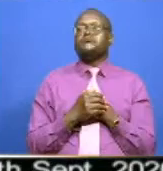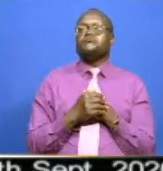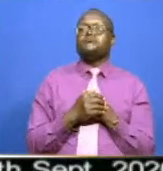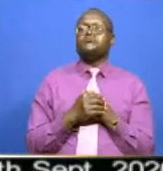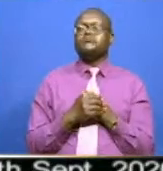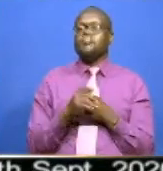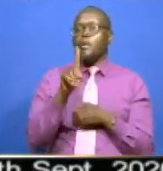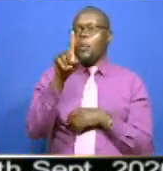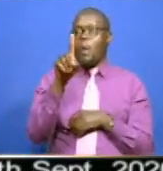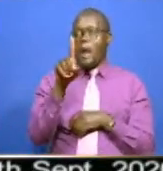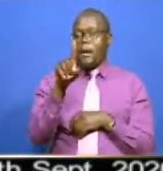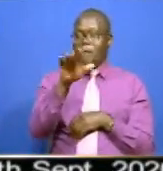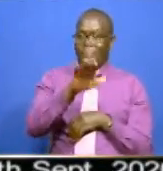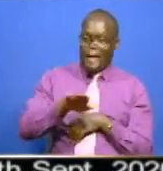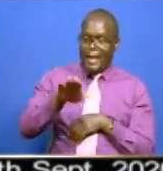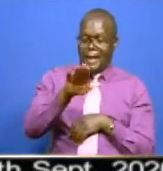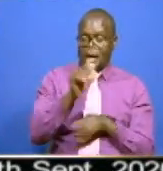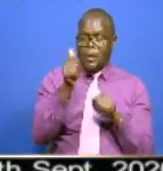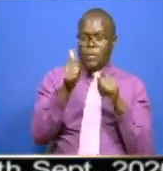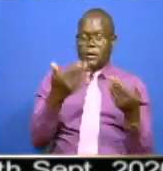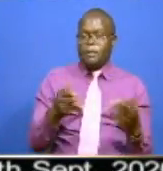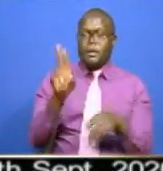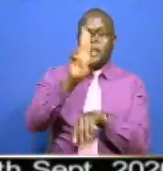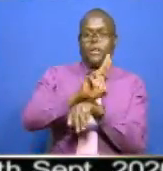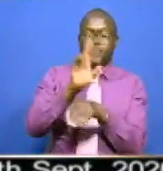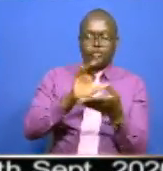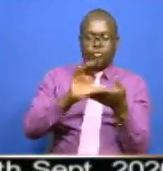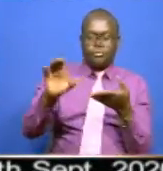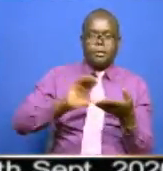with one of the parameters which has been used to allocate resources here, and